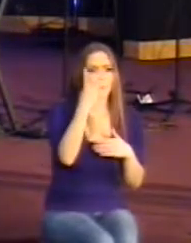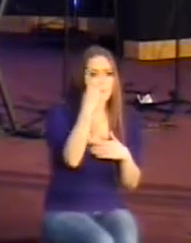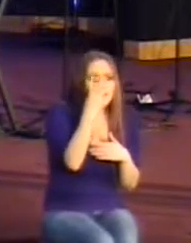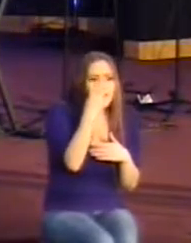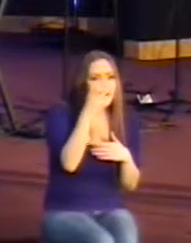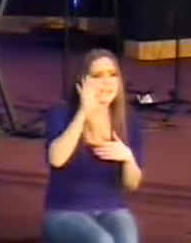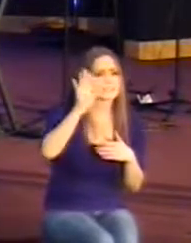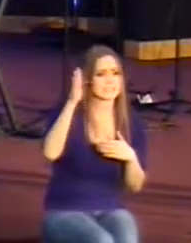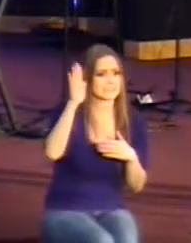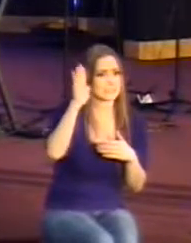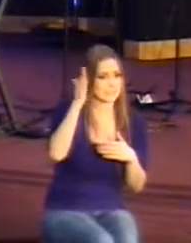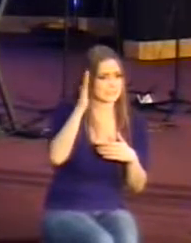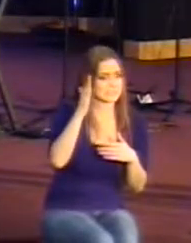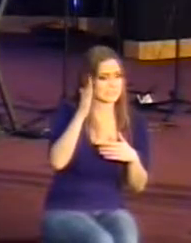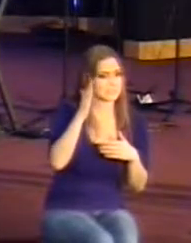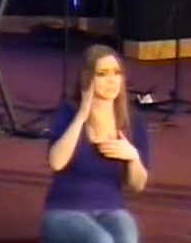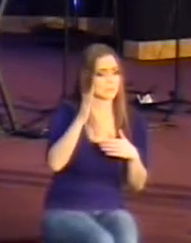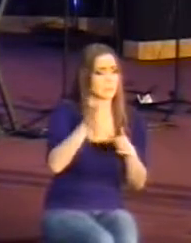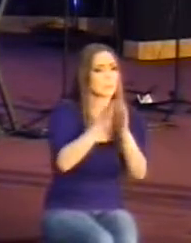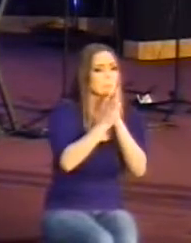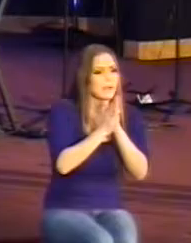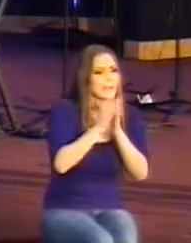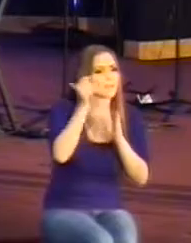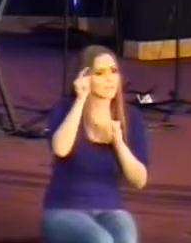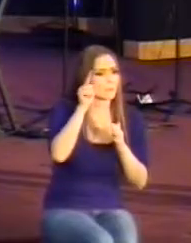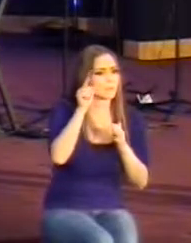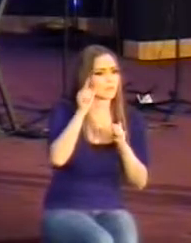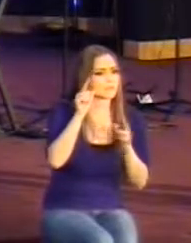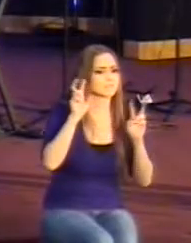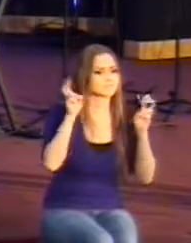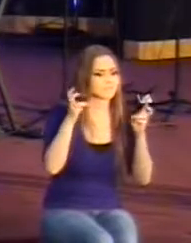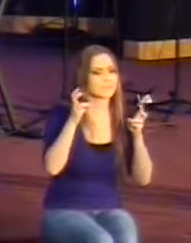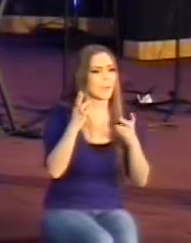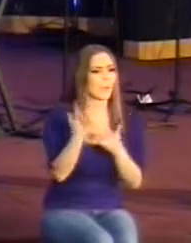his message. Pray for your burning bush.